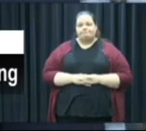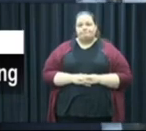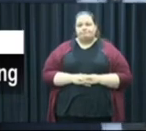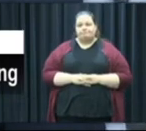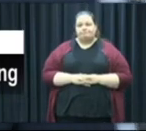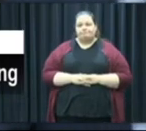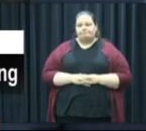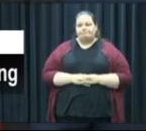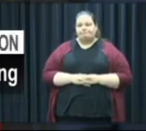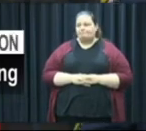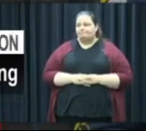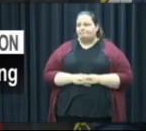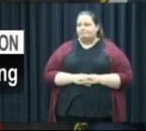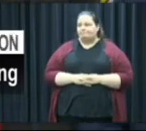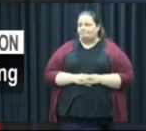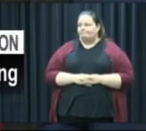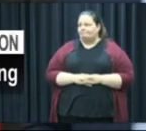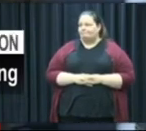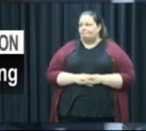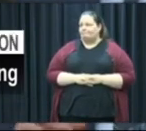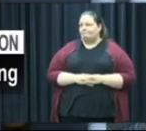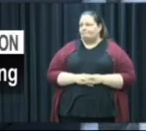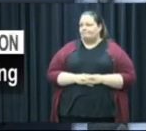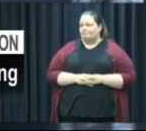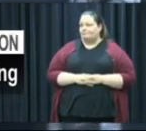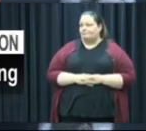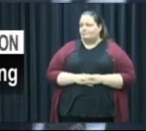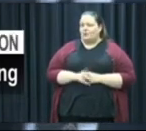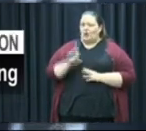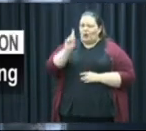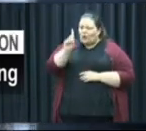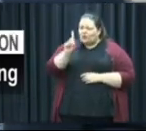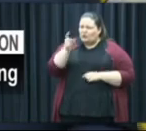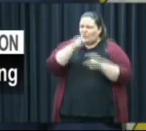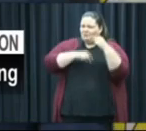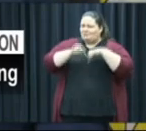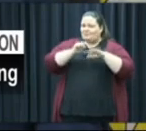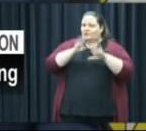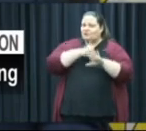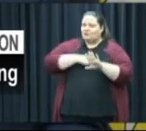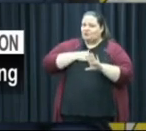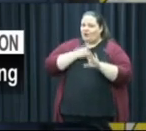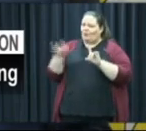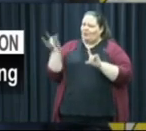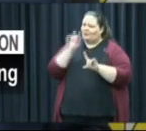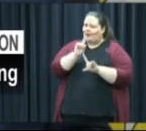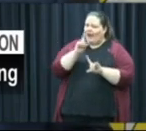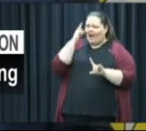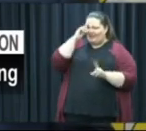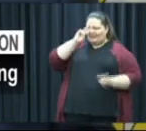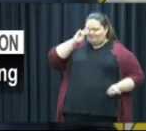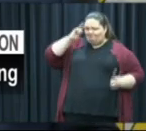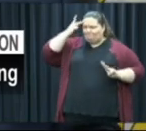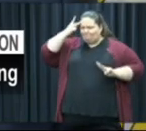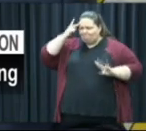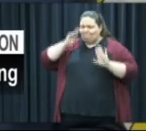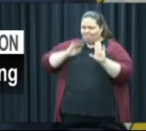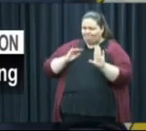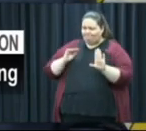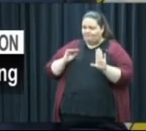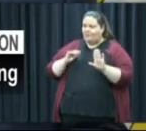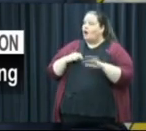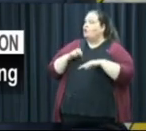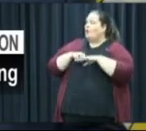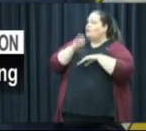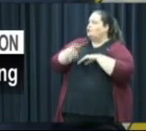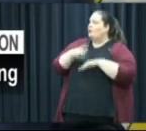Thank you, Premier. Thank you, Ms. Hogarth. Andrew Watt, Telegraph Journal. Bruce, maybe let me hold come on, back. Andrew. I think maybe I was Andrew, confusing. I jumped a